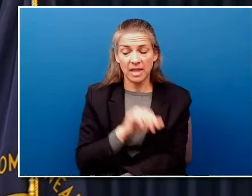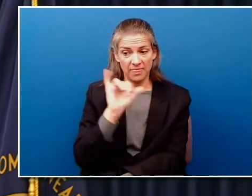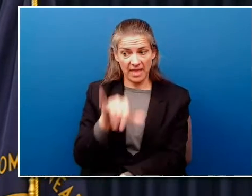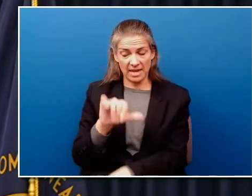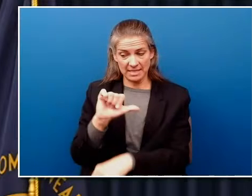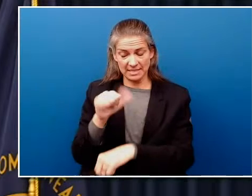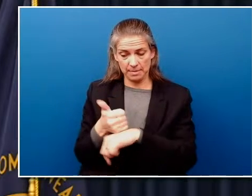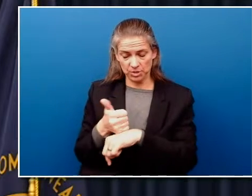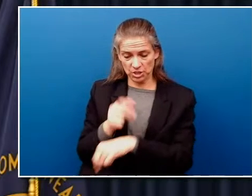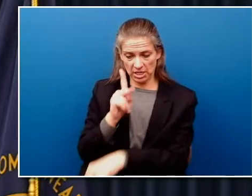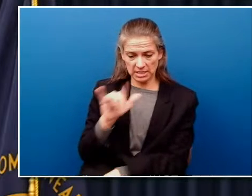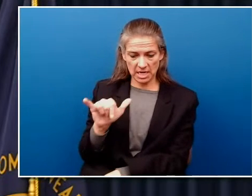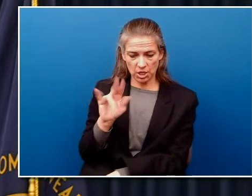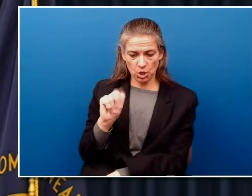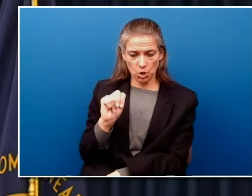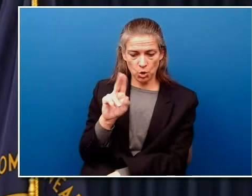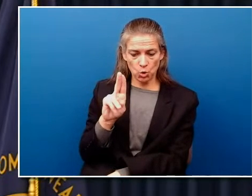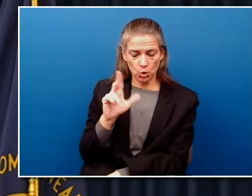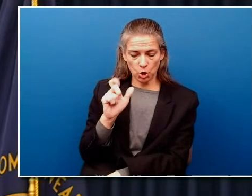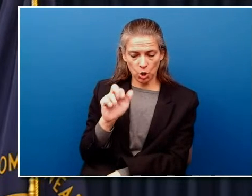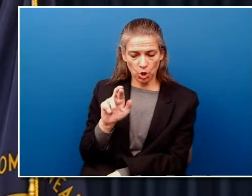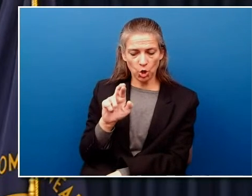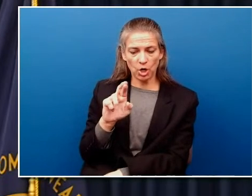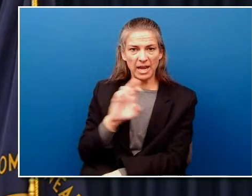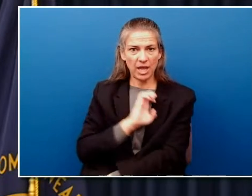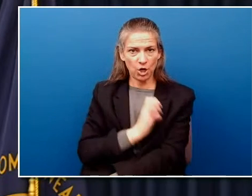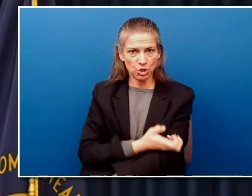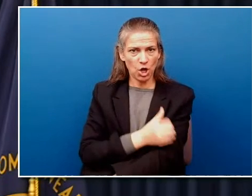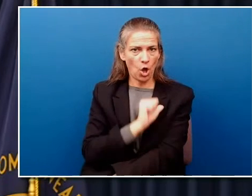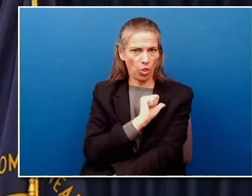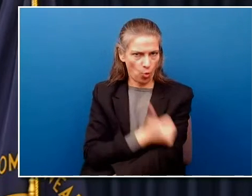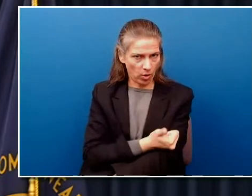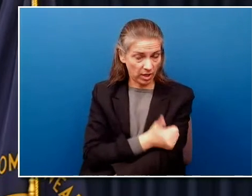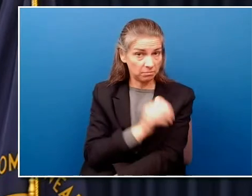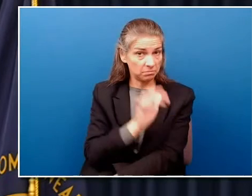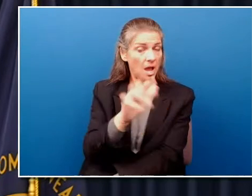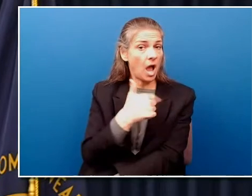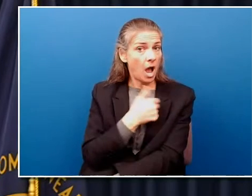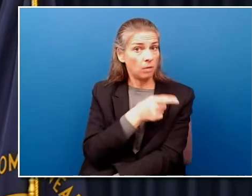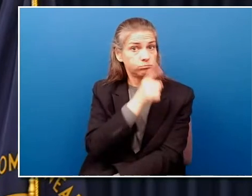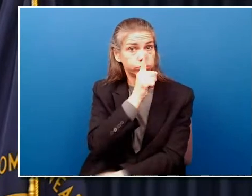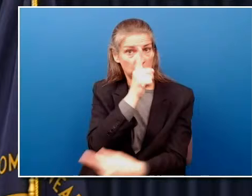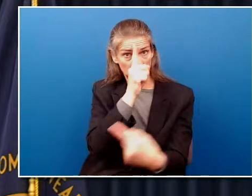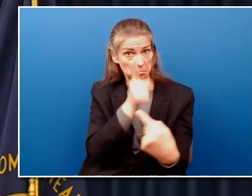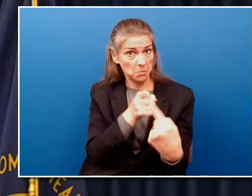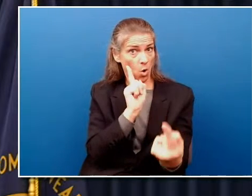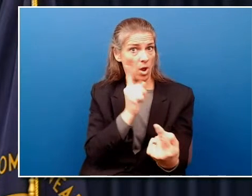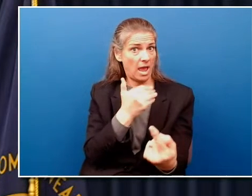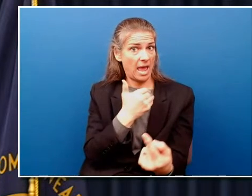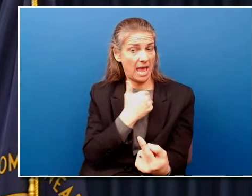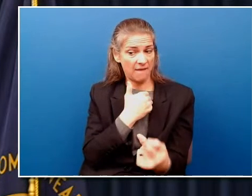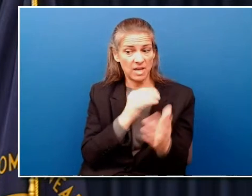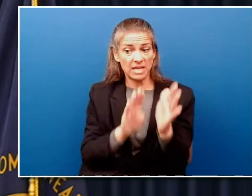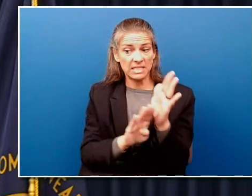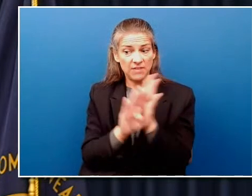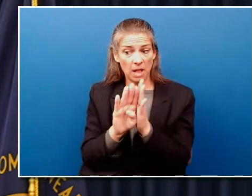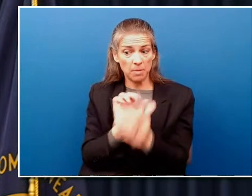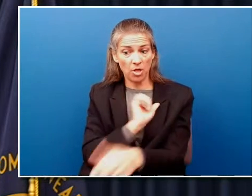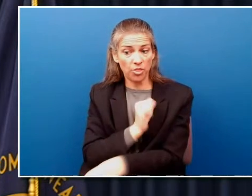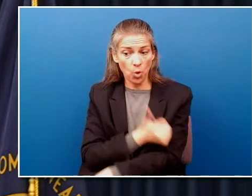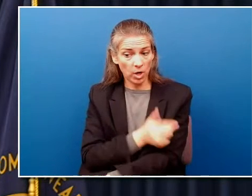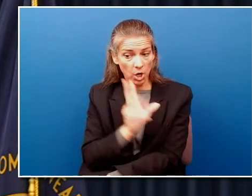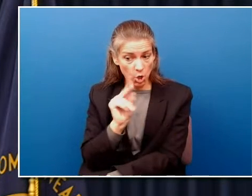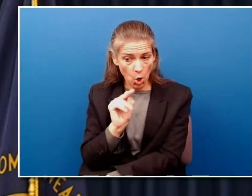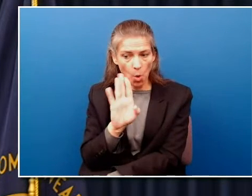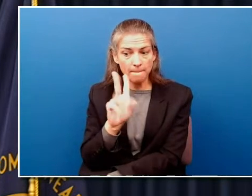Kentucky Nuclear Energy Development Authority. I'm not opposed to having a development authority. However, this